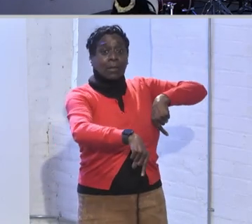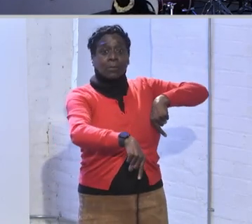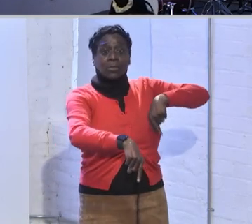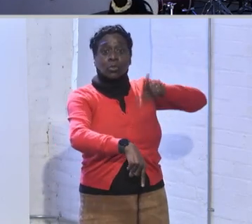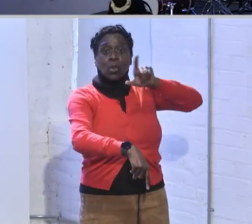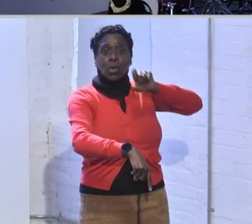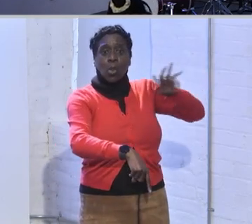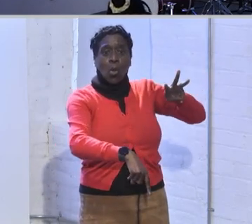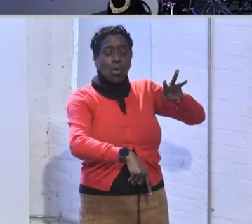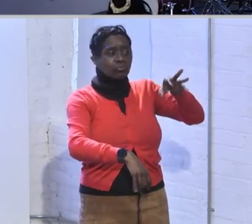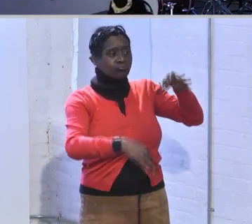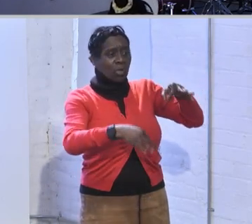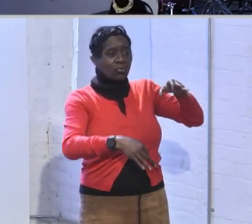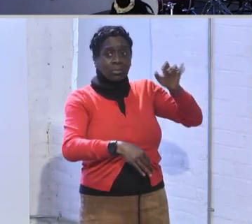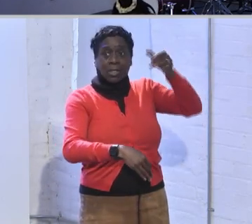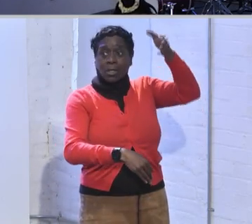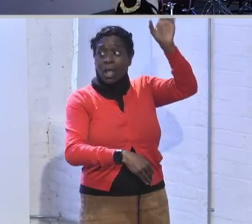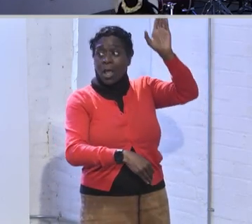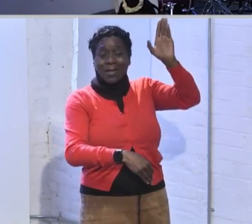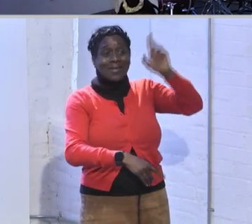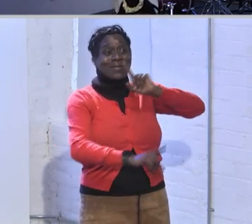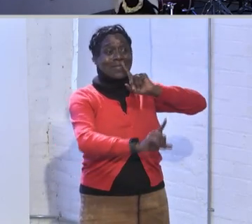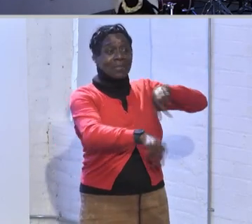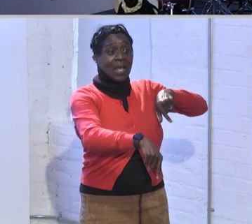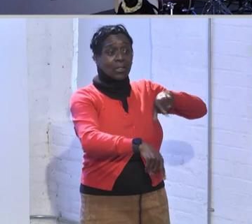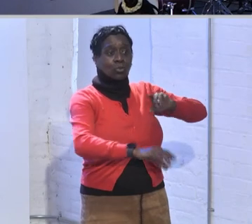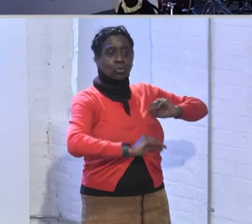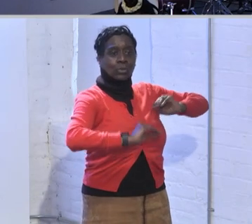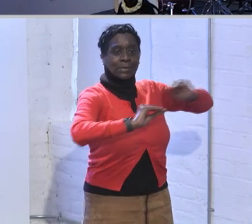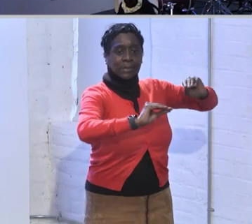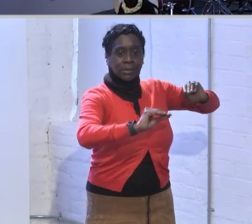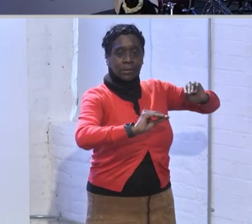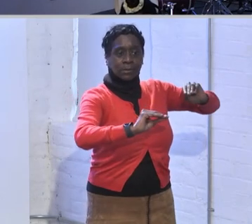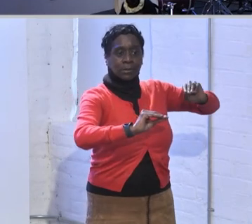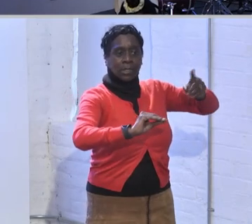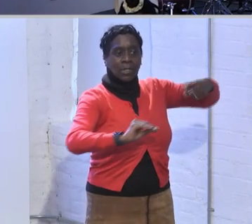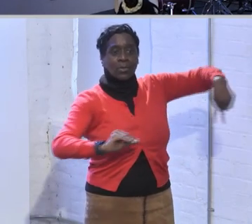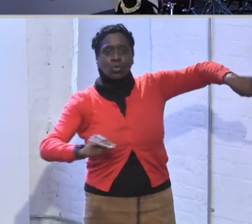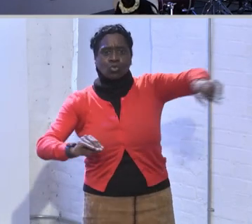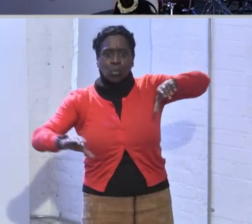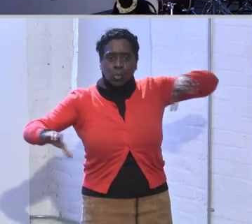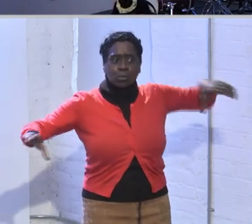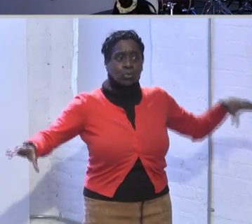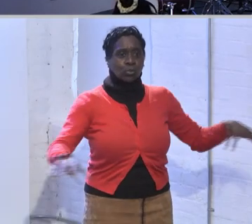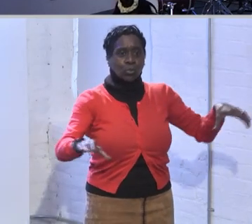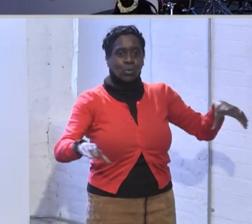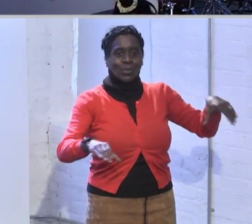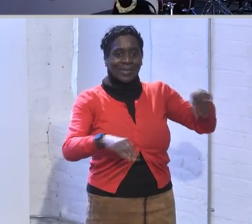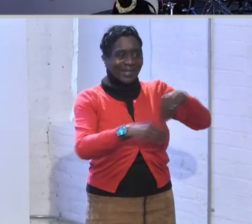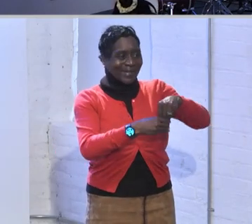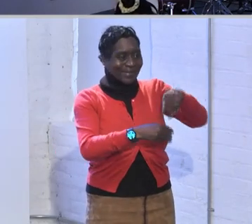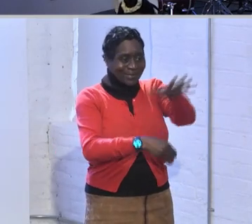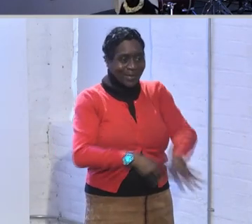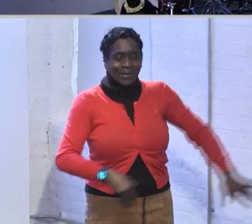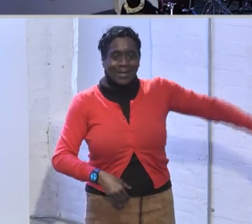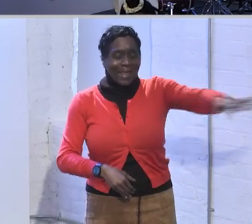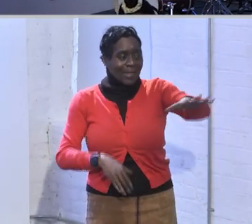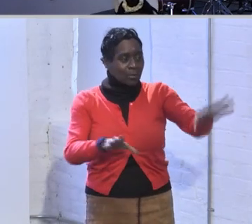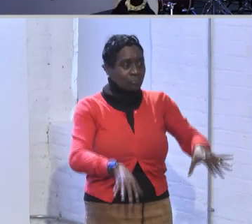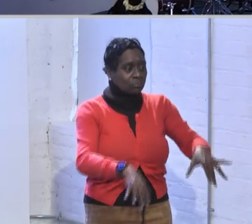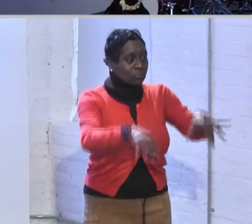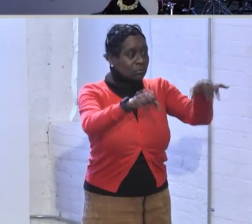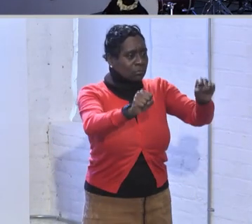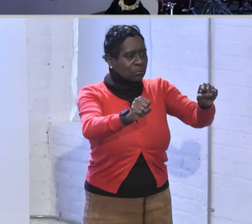statutes and the judgment which the Lord your God commanded to teach you, that you might do them in the land whither you go to possess it. And